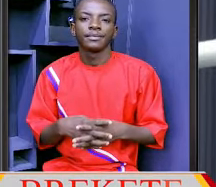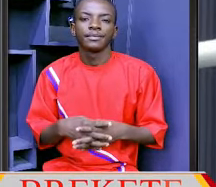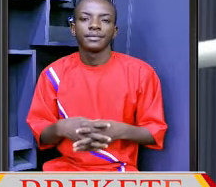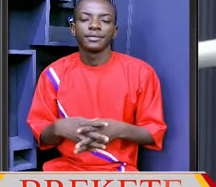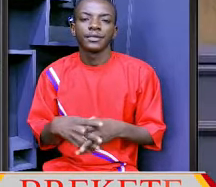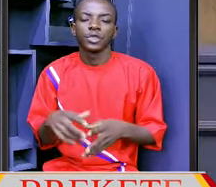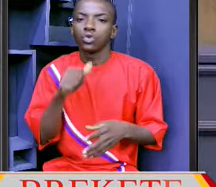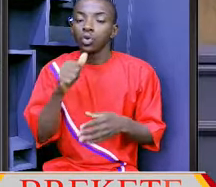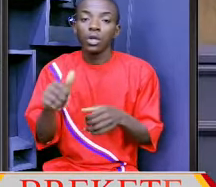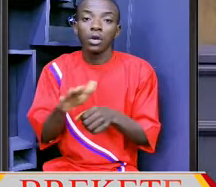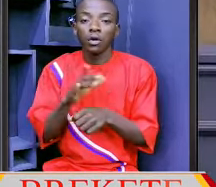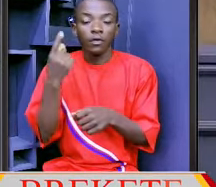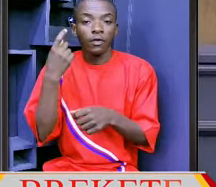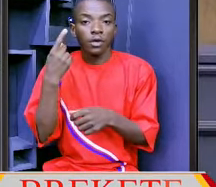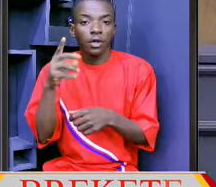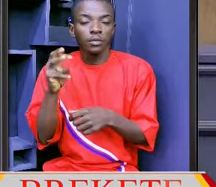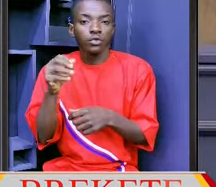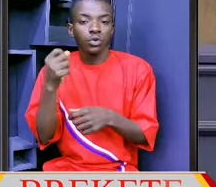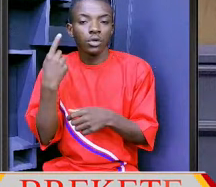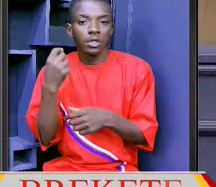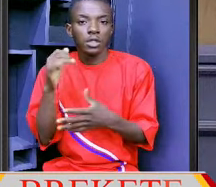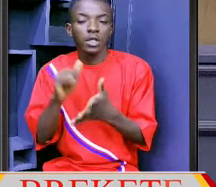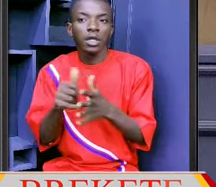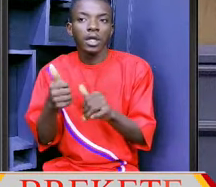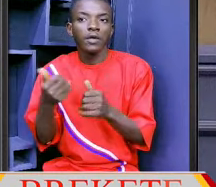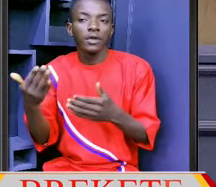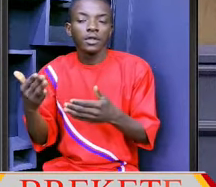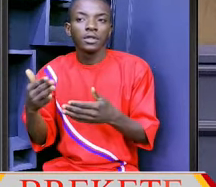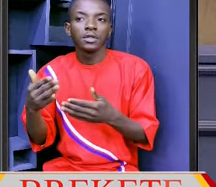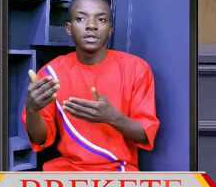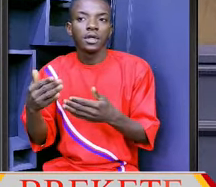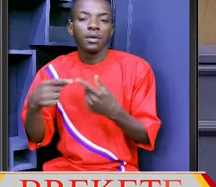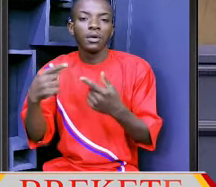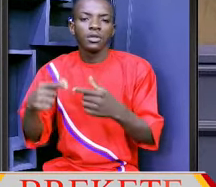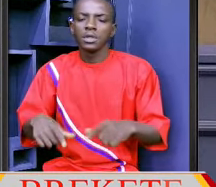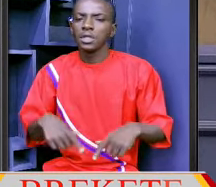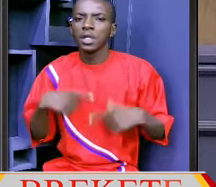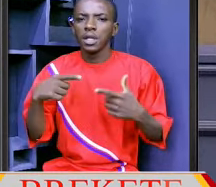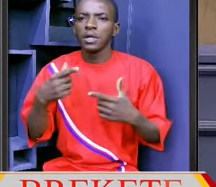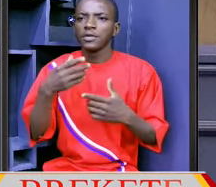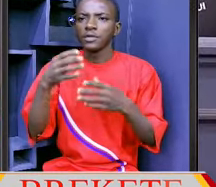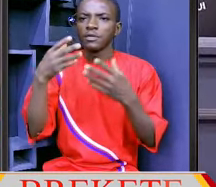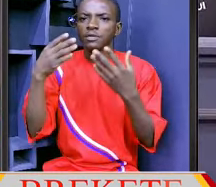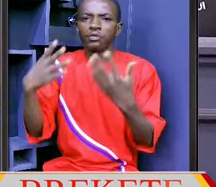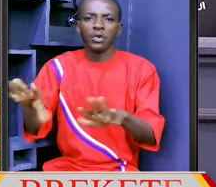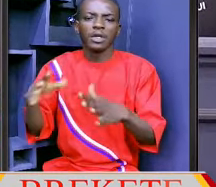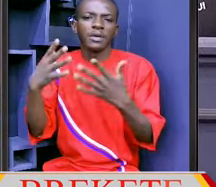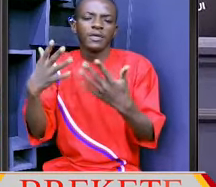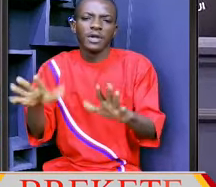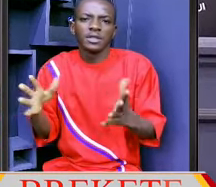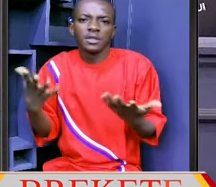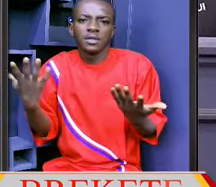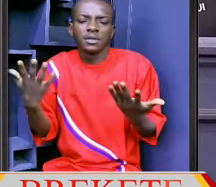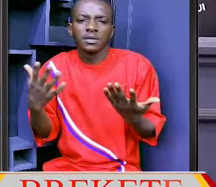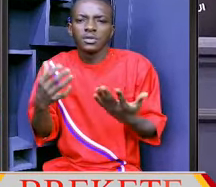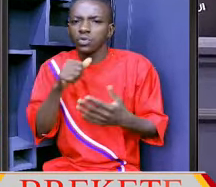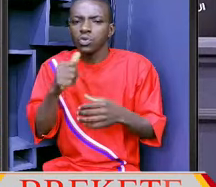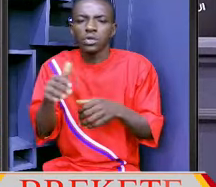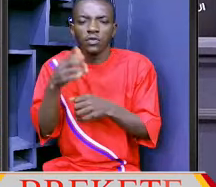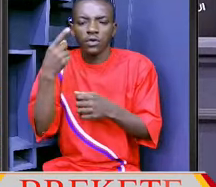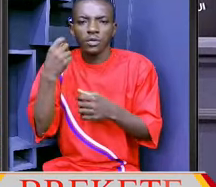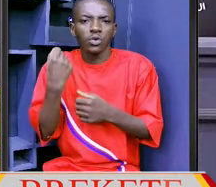Is it not enough for them to understand that everything about this life is vanity upon vanity?